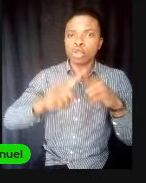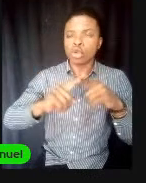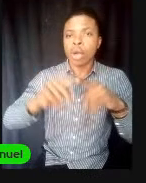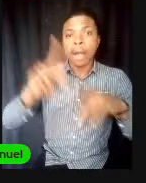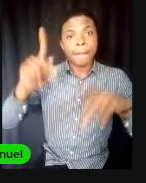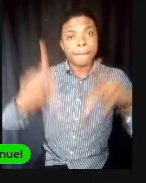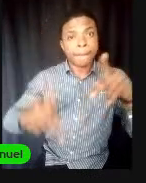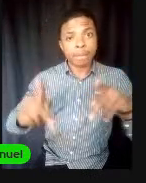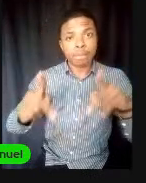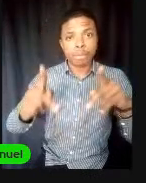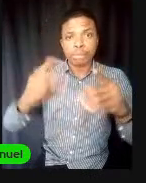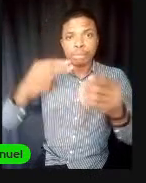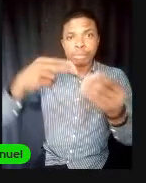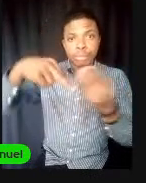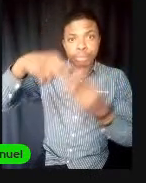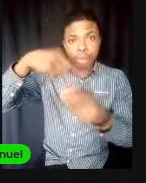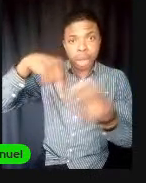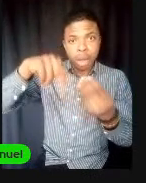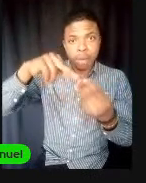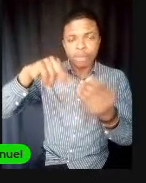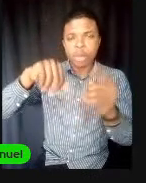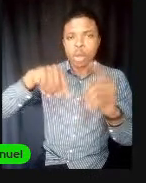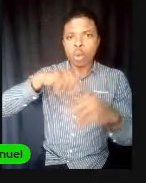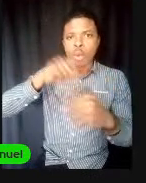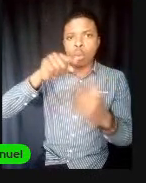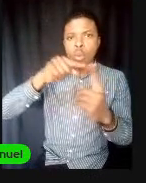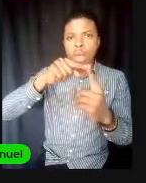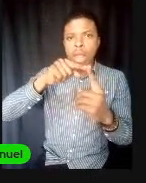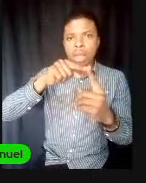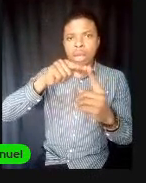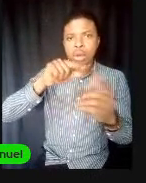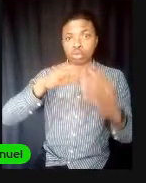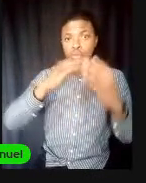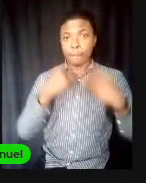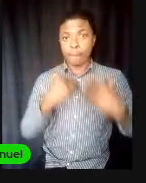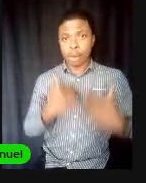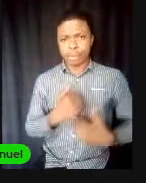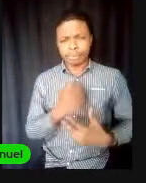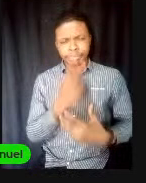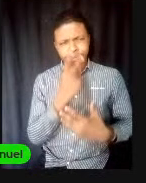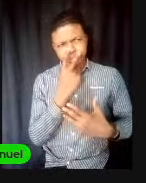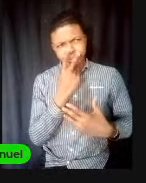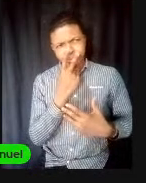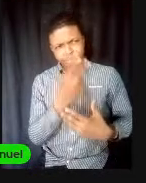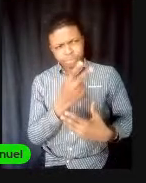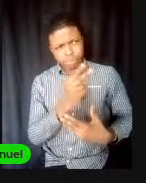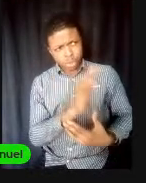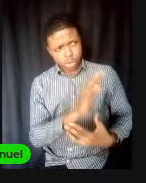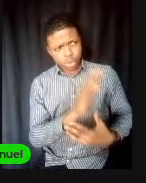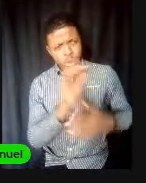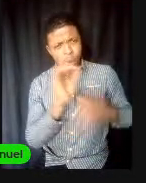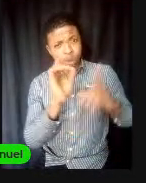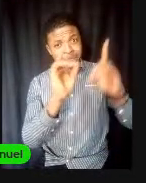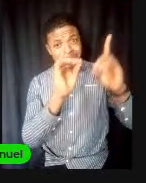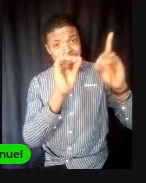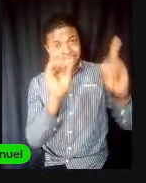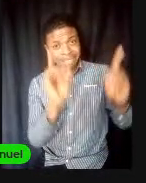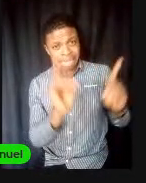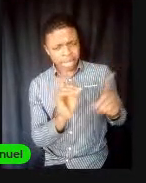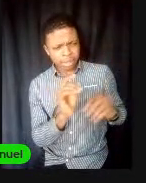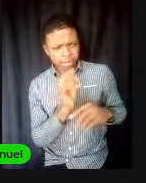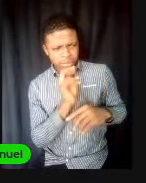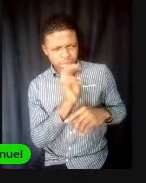person, someone sees your design, he should be able to understand that this is the